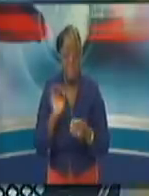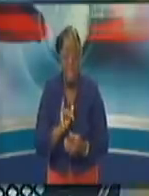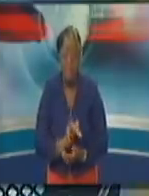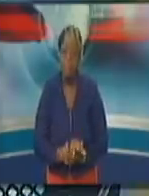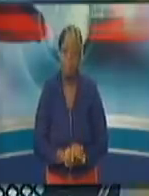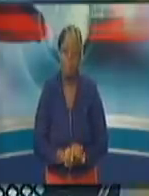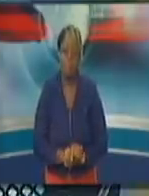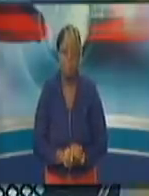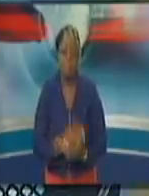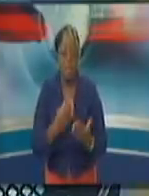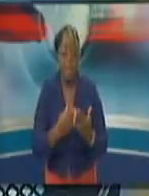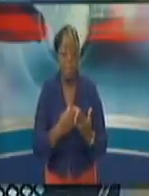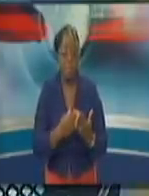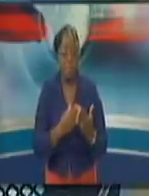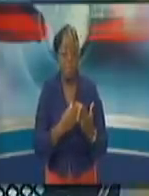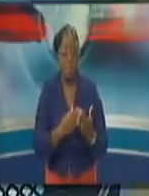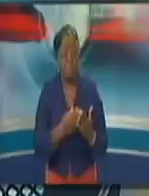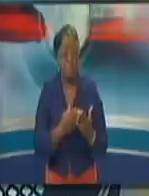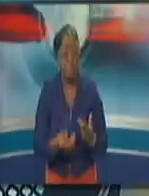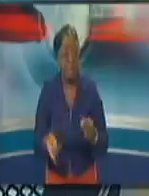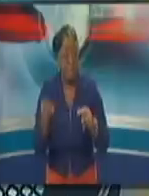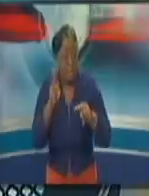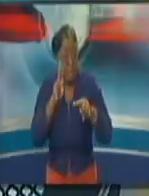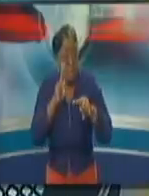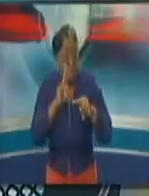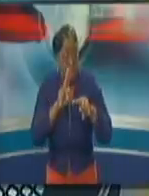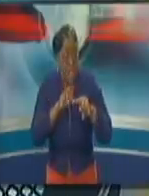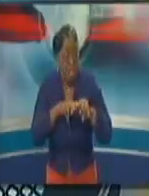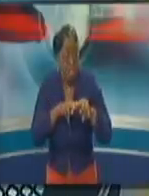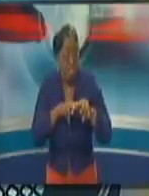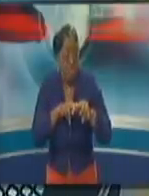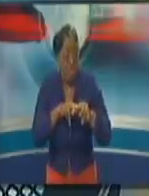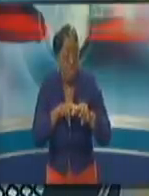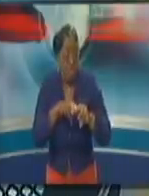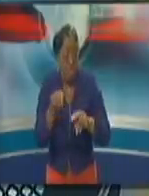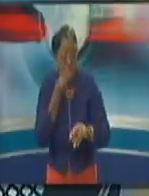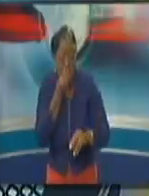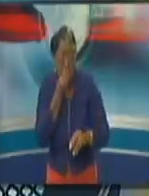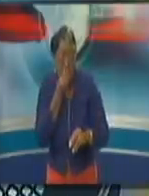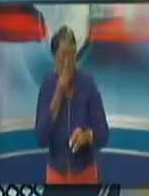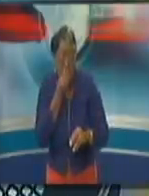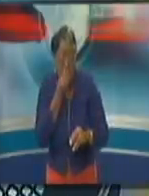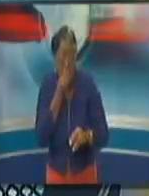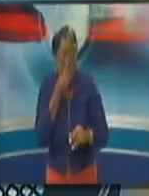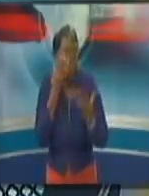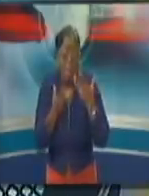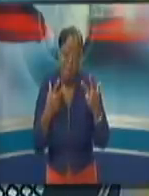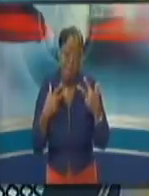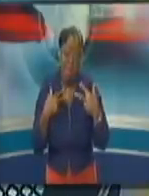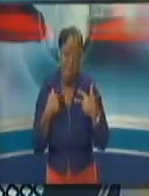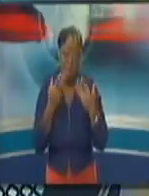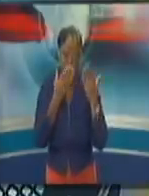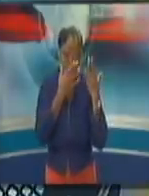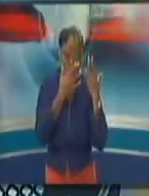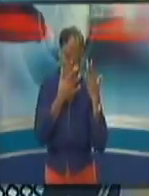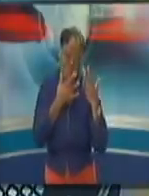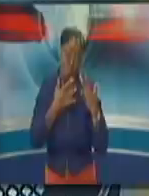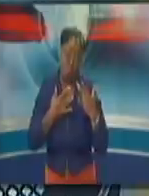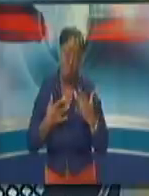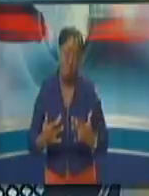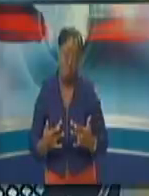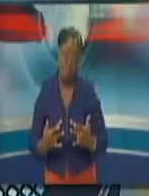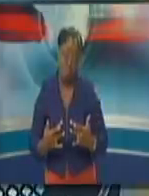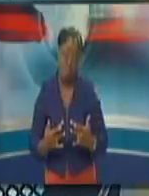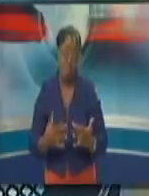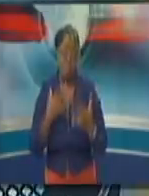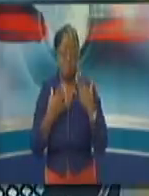of depression. So if that, in the context of other things that are happening, like sleep changes, mood